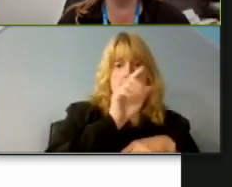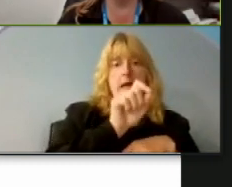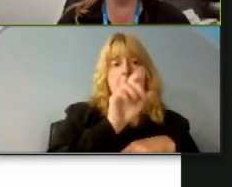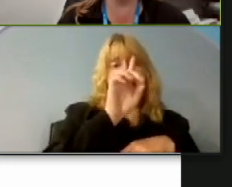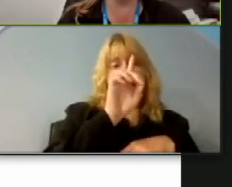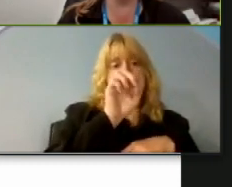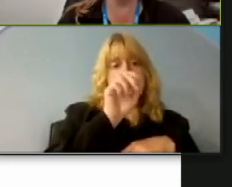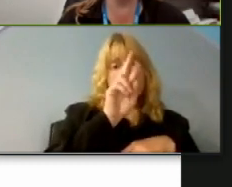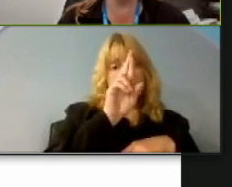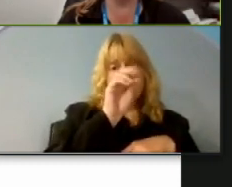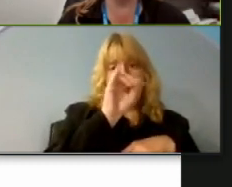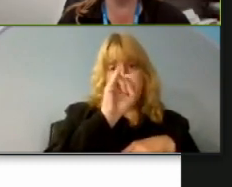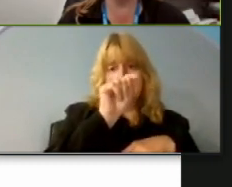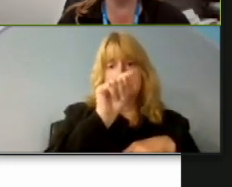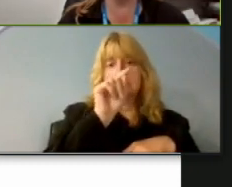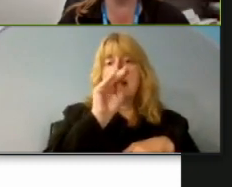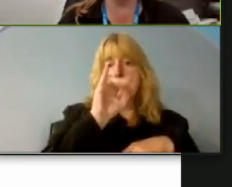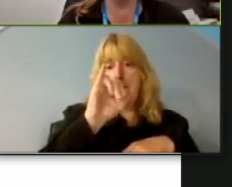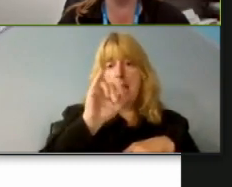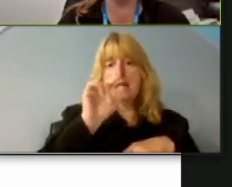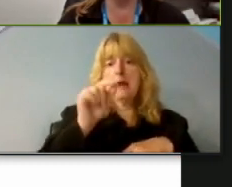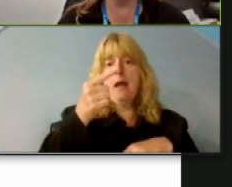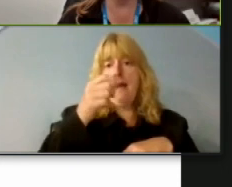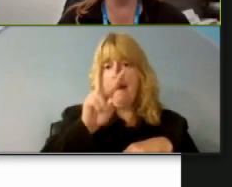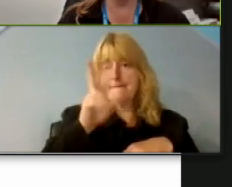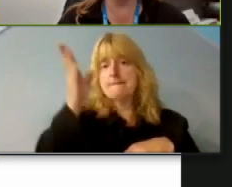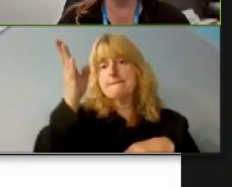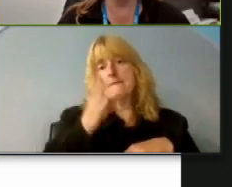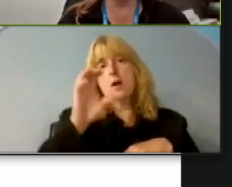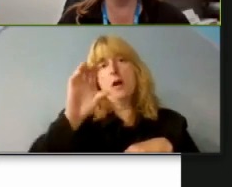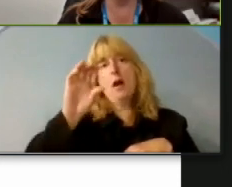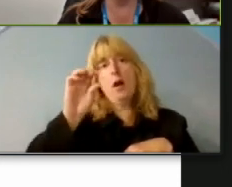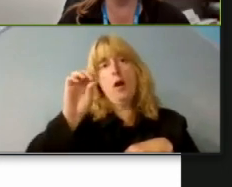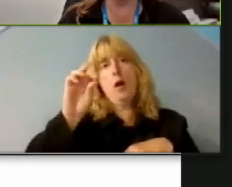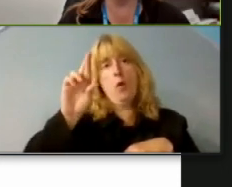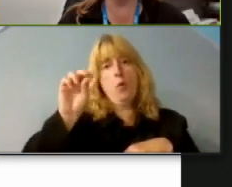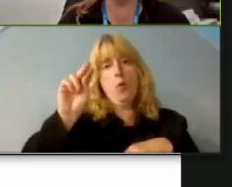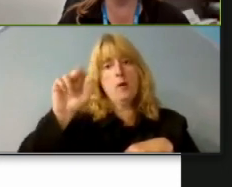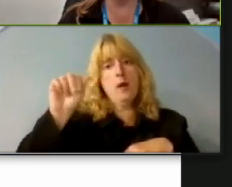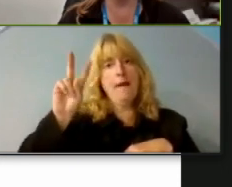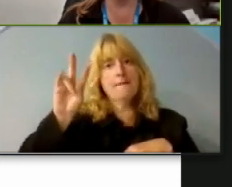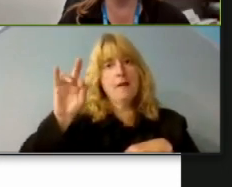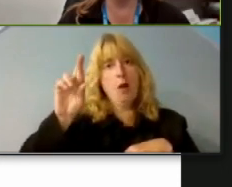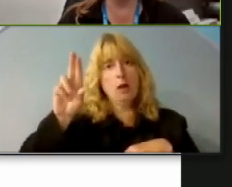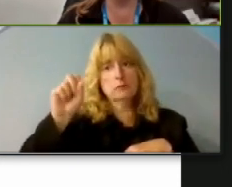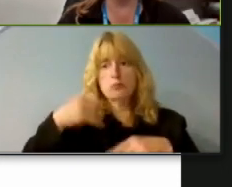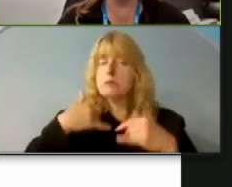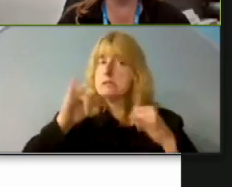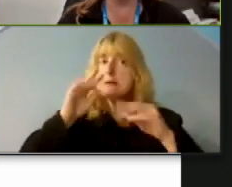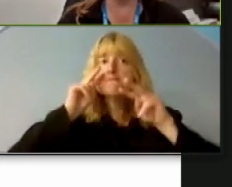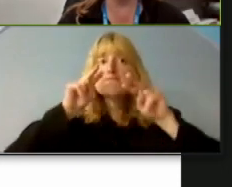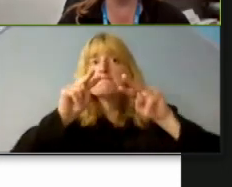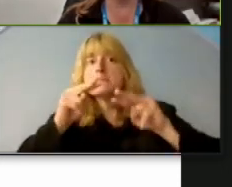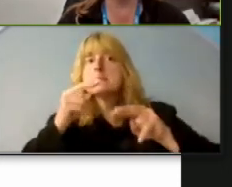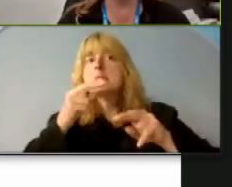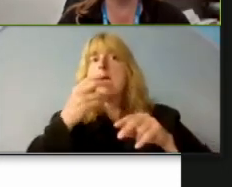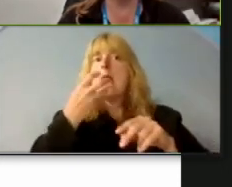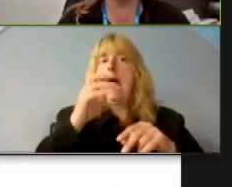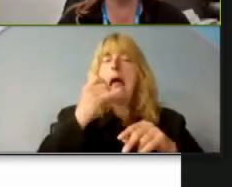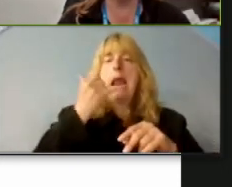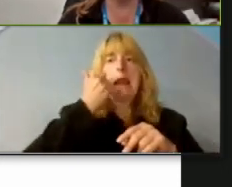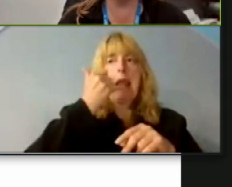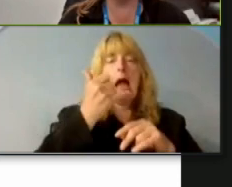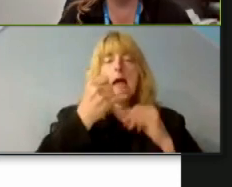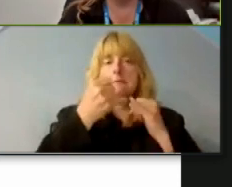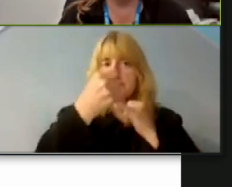detroitmi.gov/coronavirus. Again, we are still monitoring our hotline 24 hours a day, 7 days a week, in addition to our